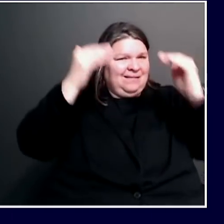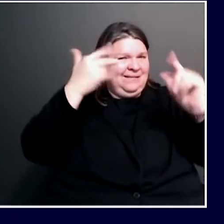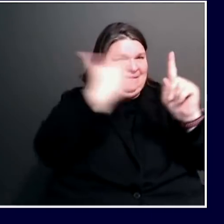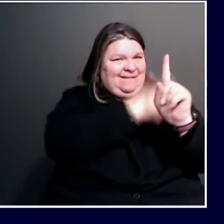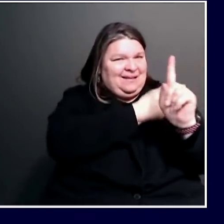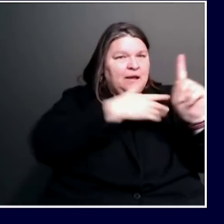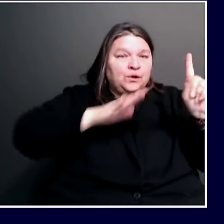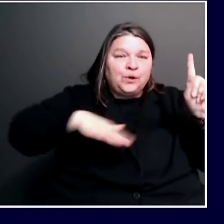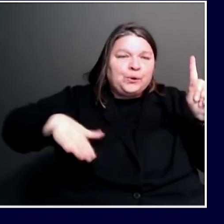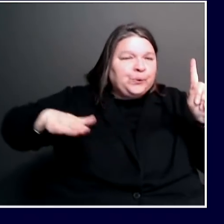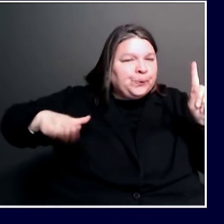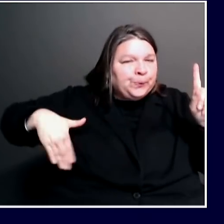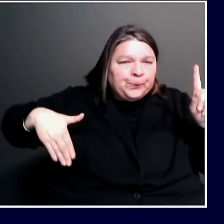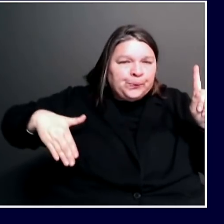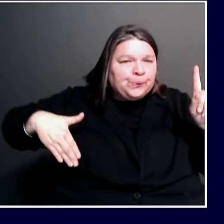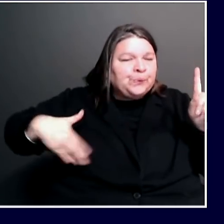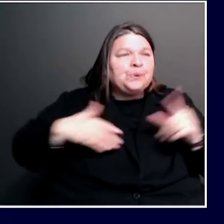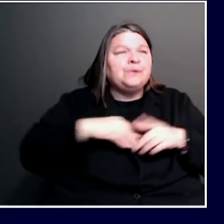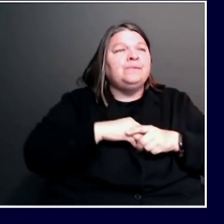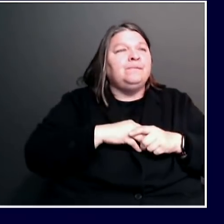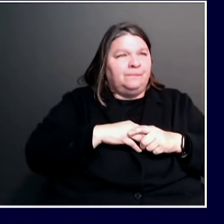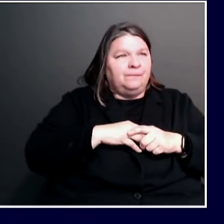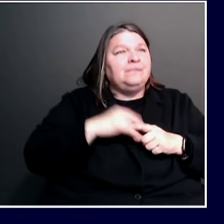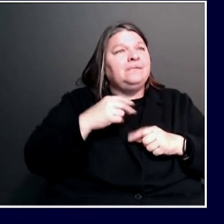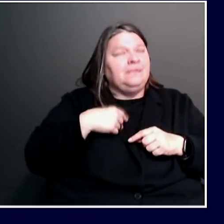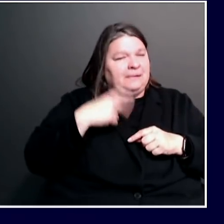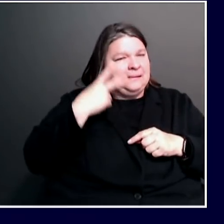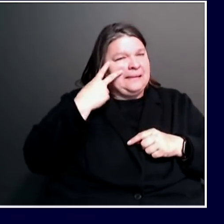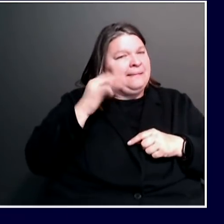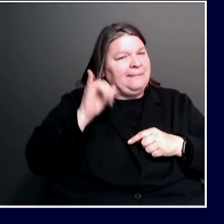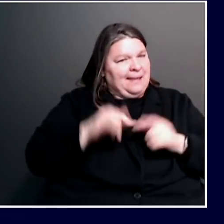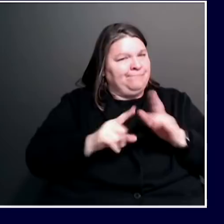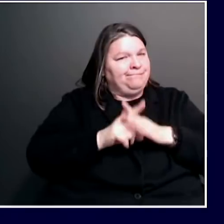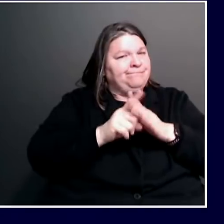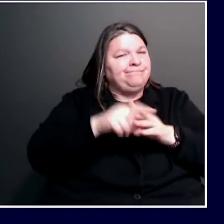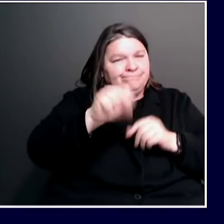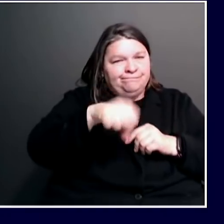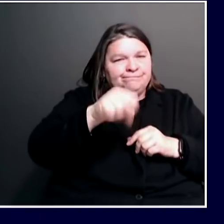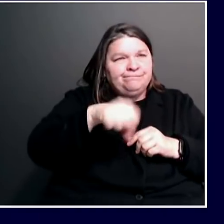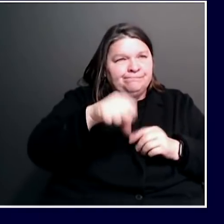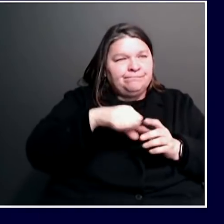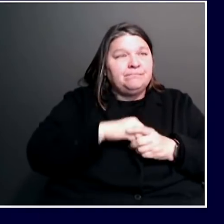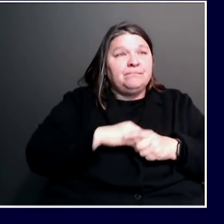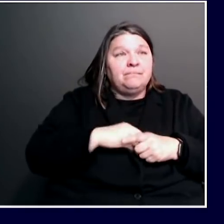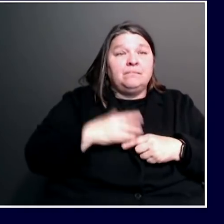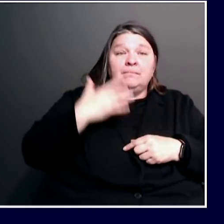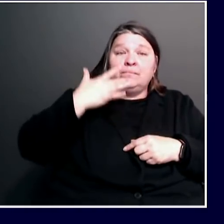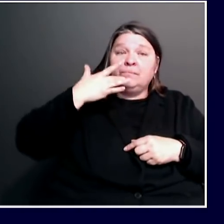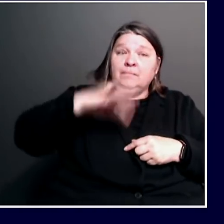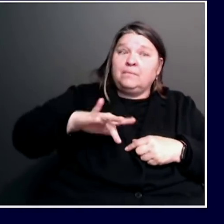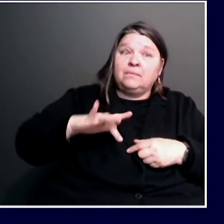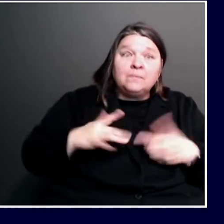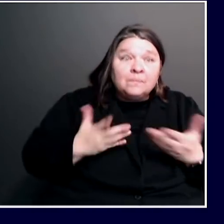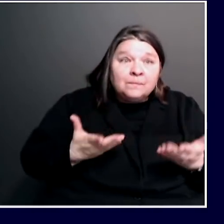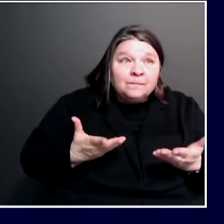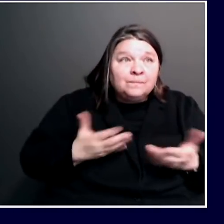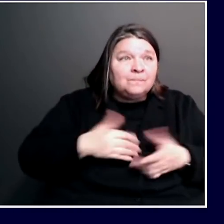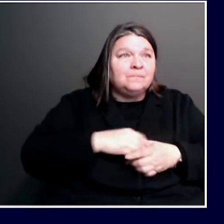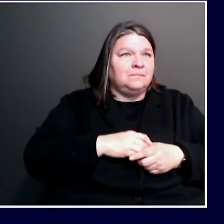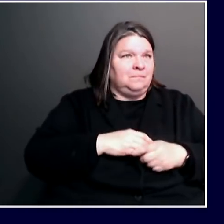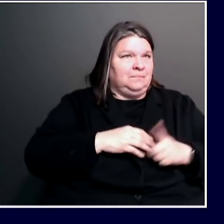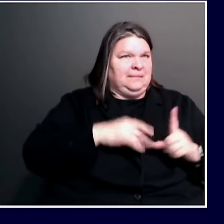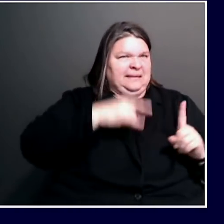in Maine, and we've seen that in our case data. Fortunately, relative to adults, kids are not